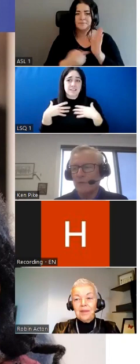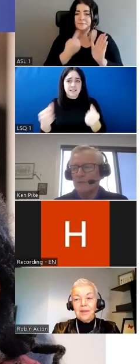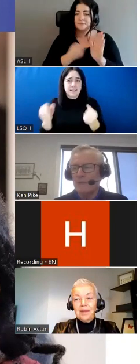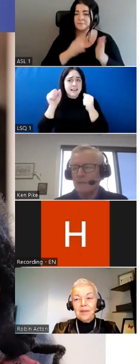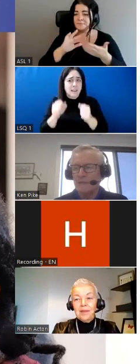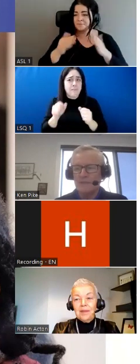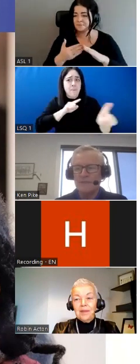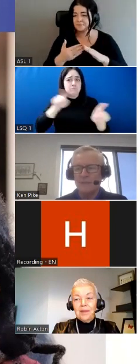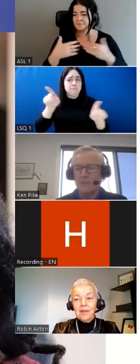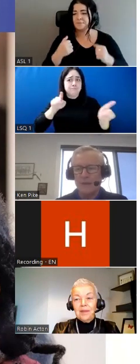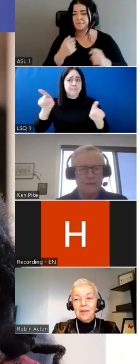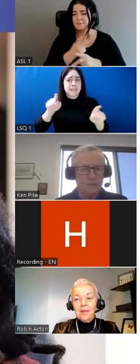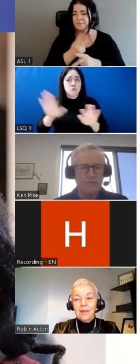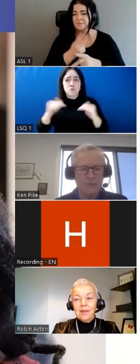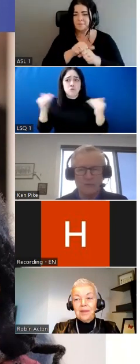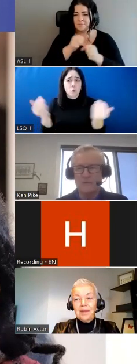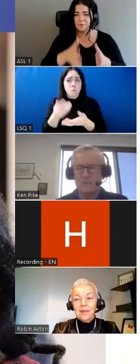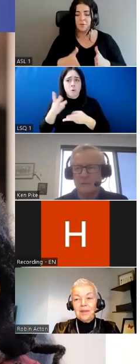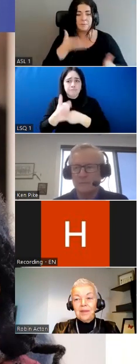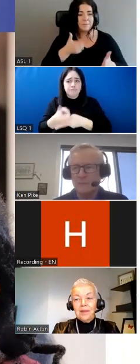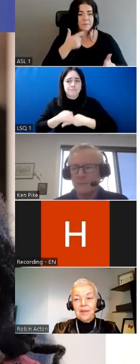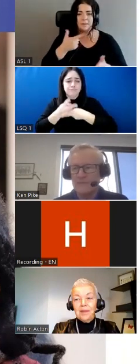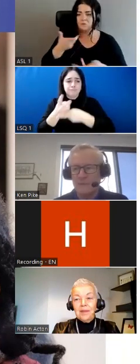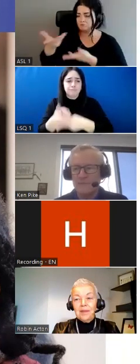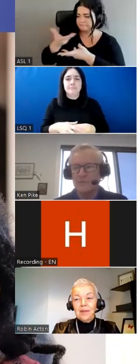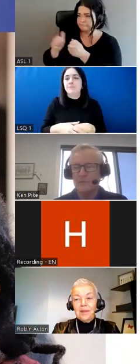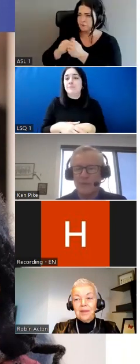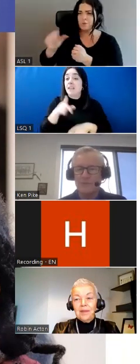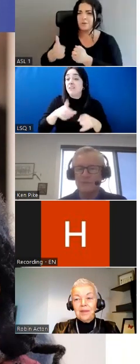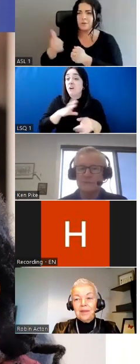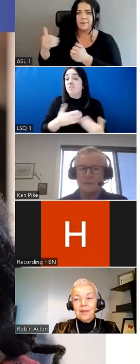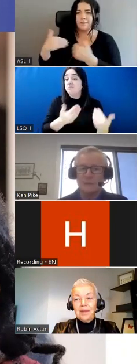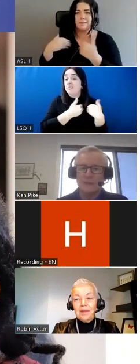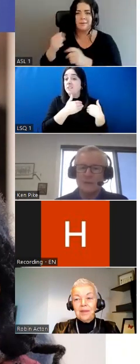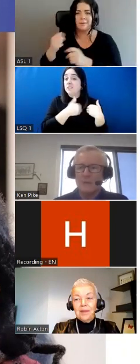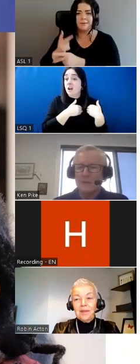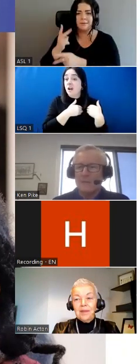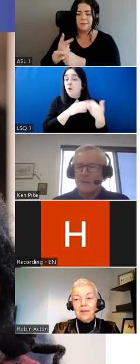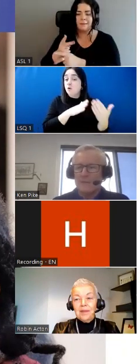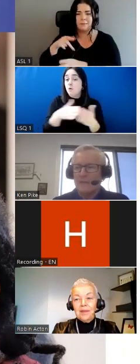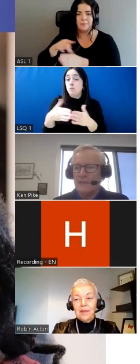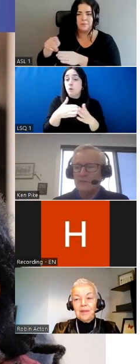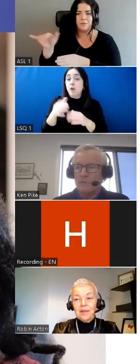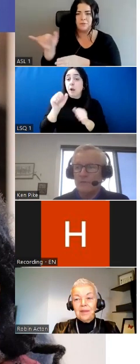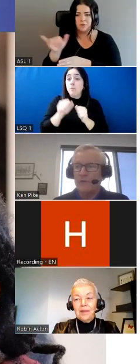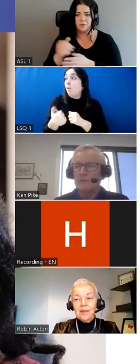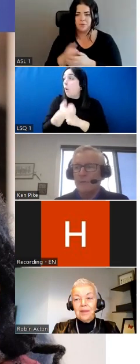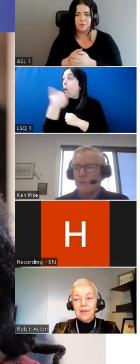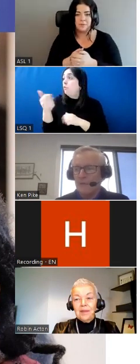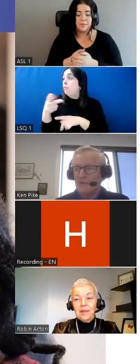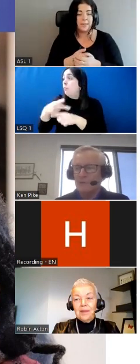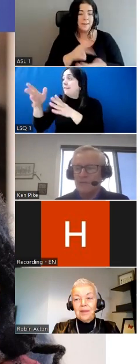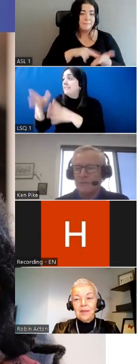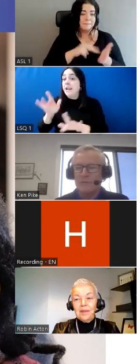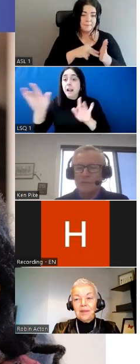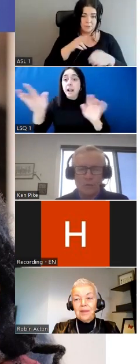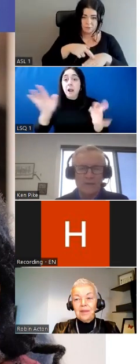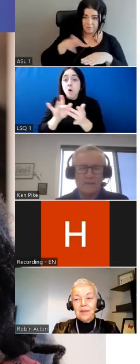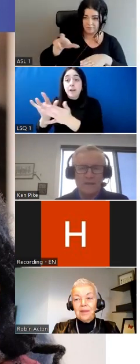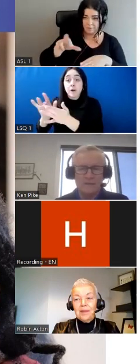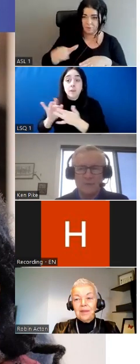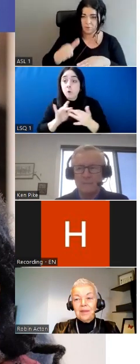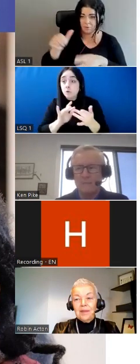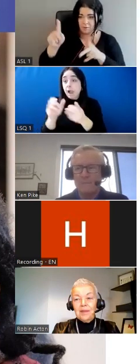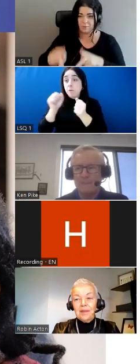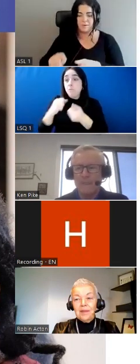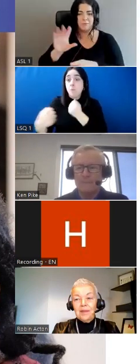healthcare workers may need to consult with other professionals. In some situations, they need to refer a patient to someone who